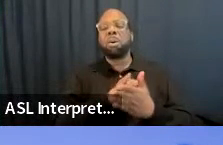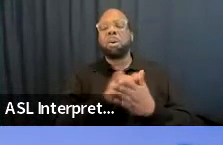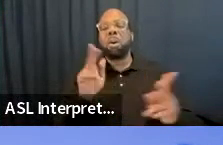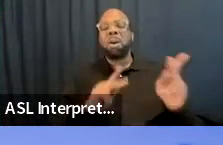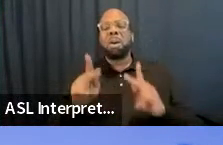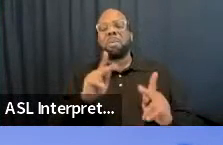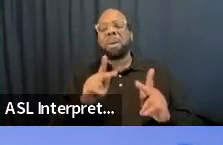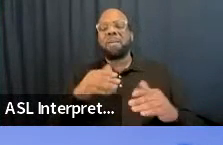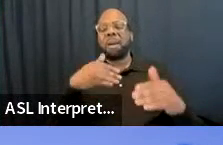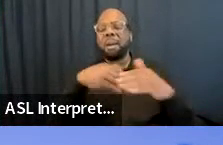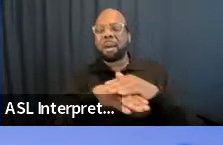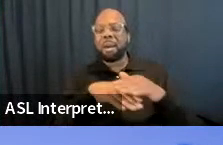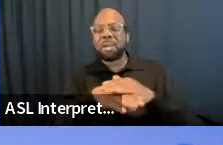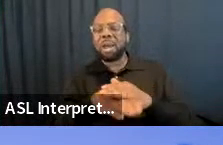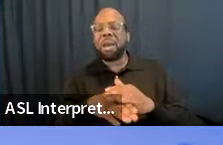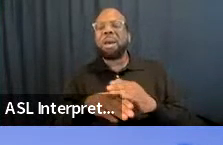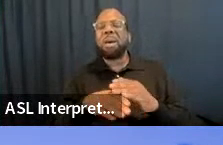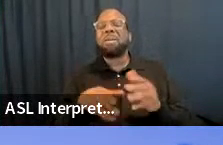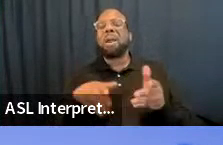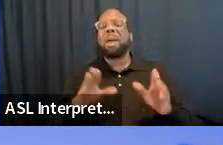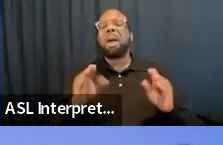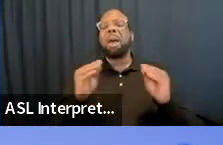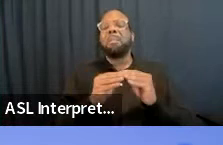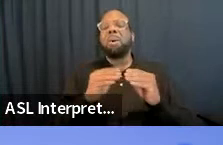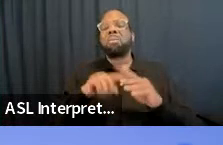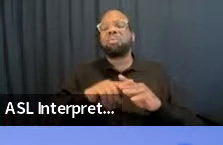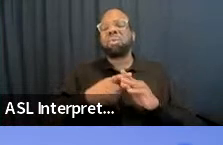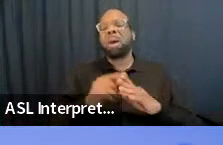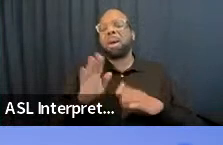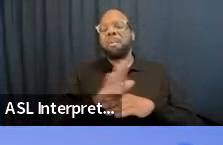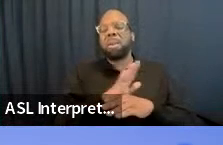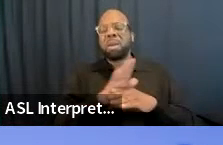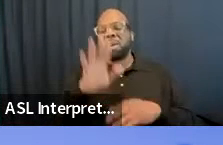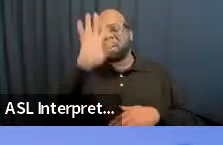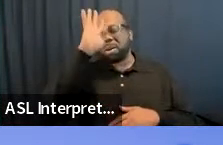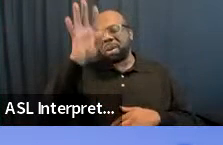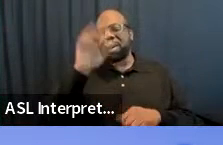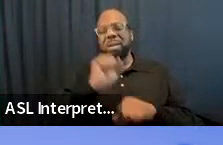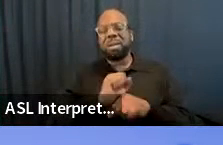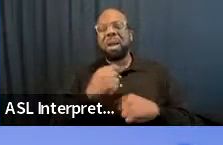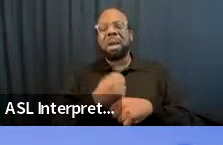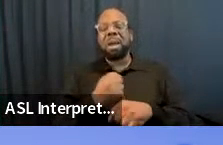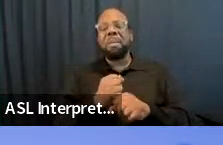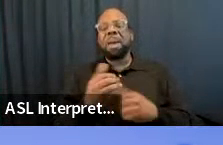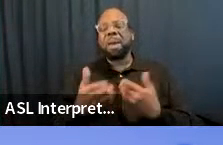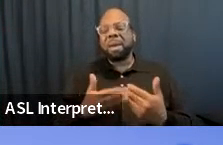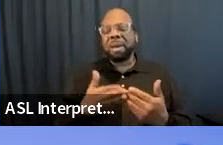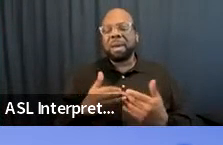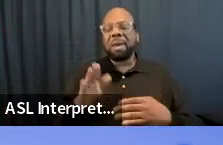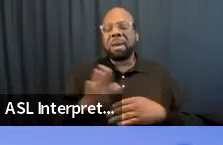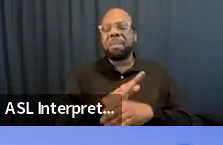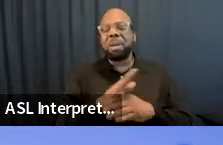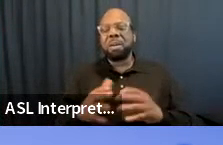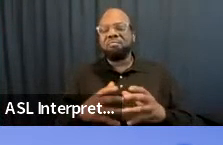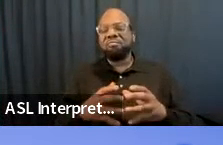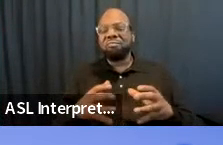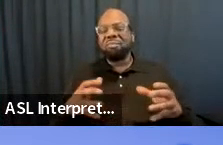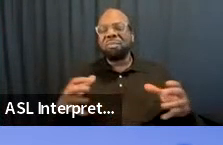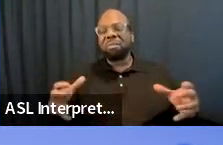corridors, allowing more New Yorkers to start businesses and create jobs, and make it easier for businesses to grow and